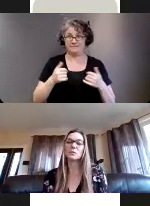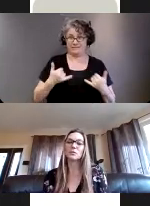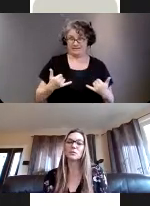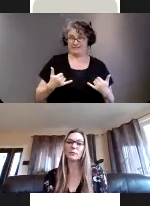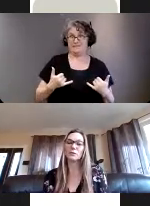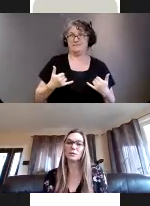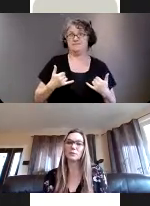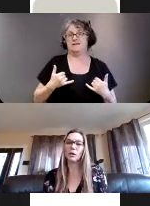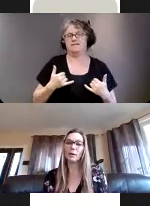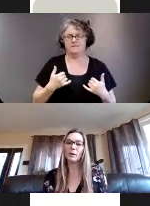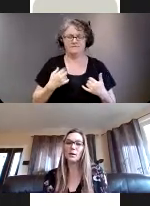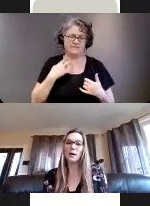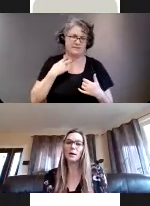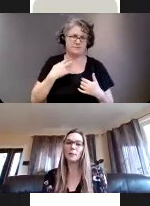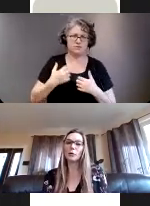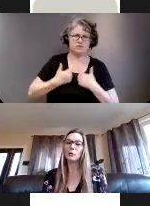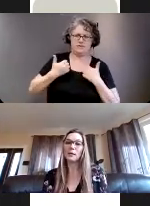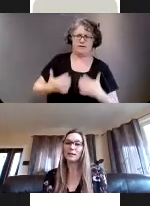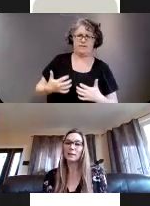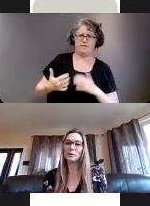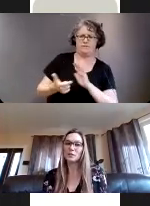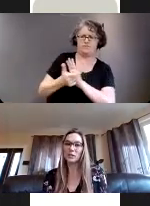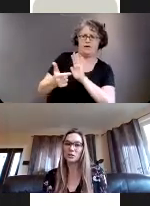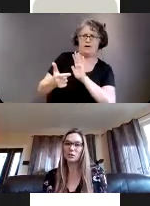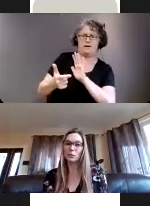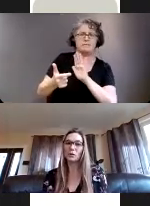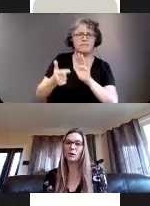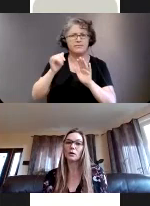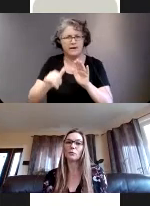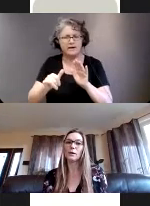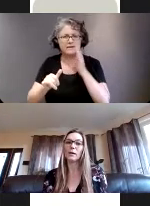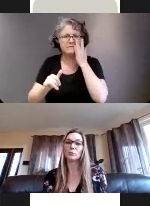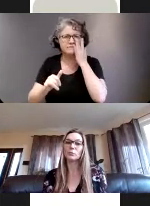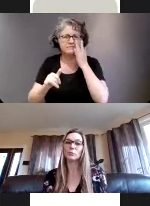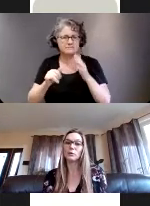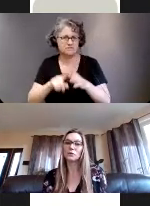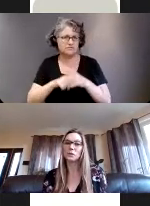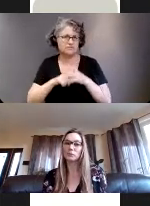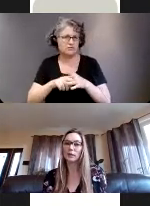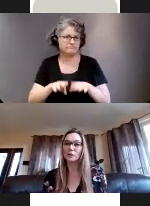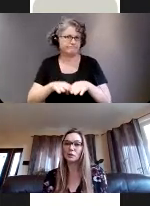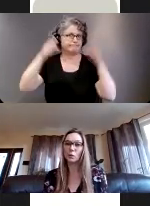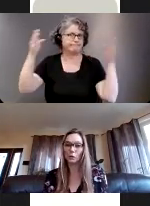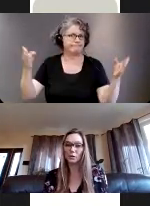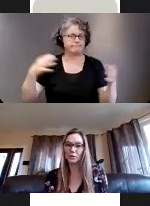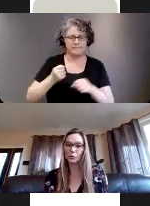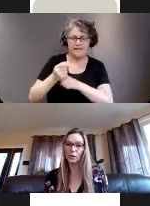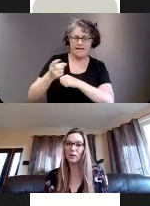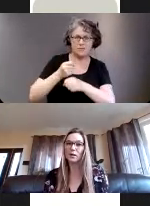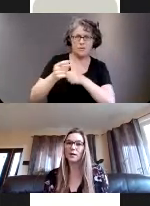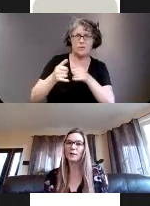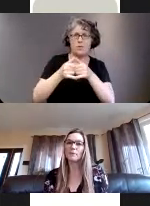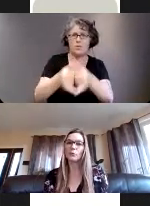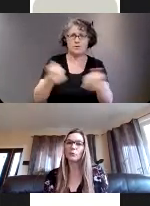victims and survivors of crime. We're going to begin that presentation with our annual Volunteer Recognition Award